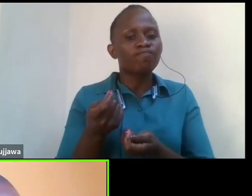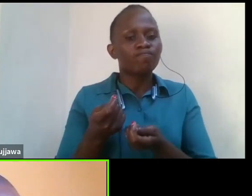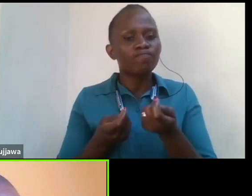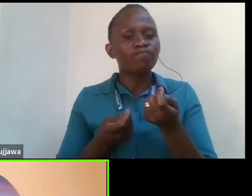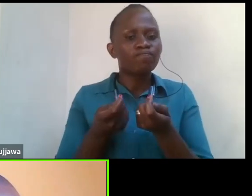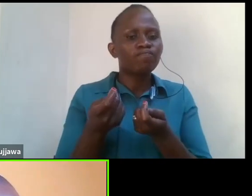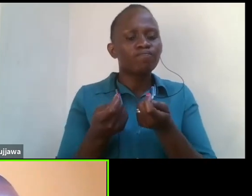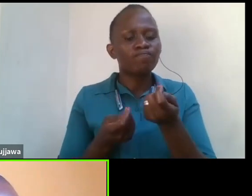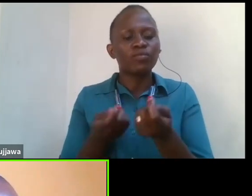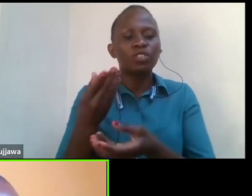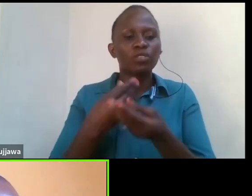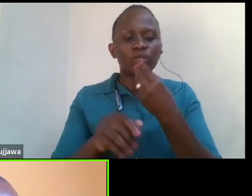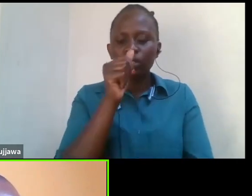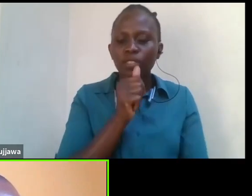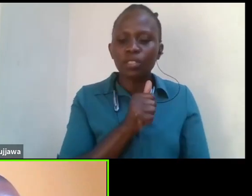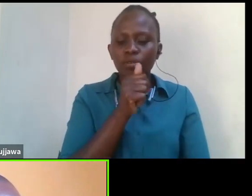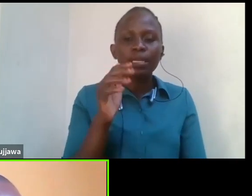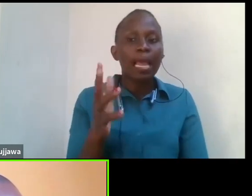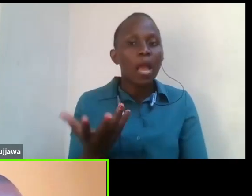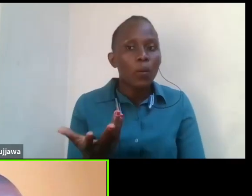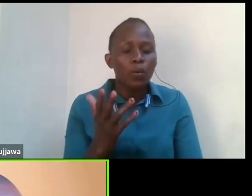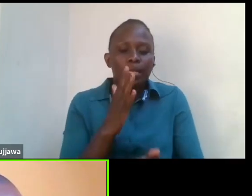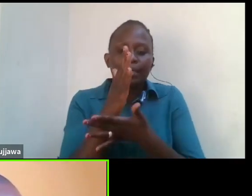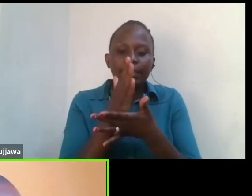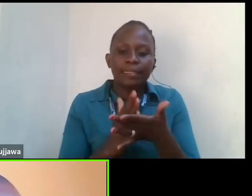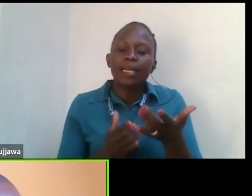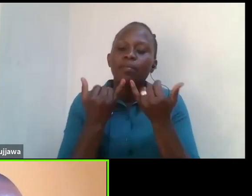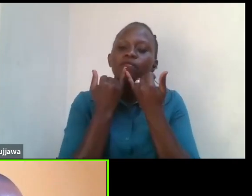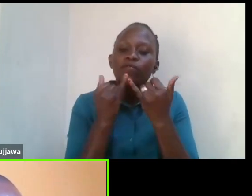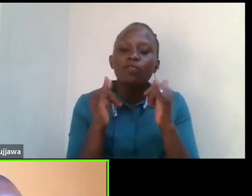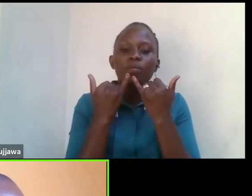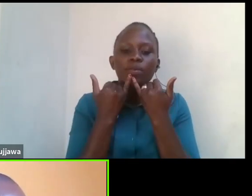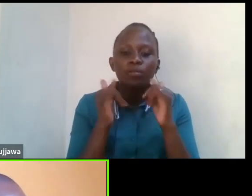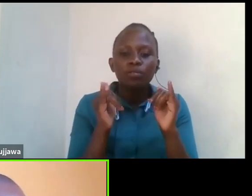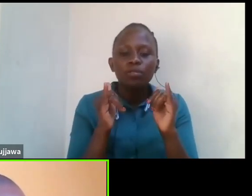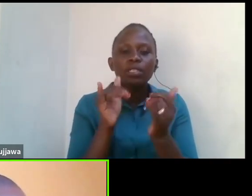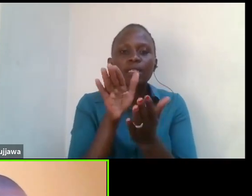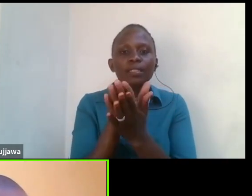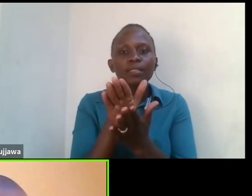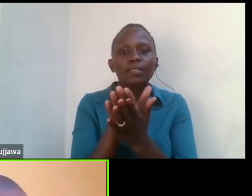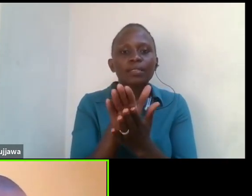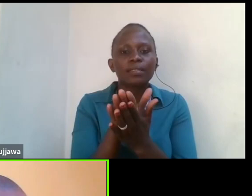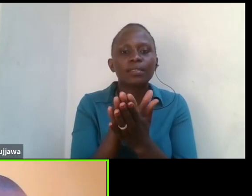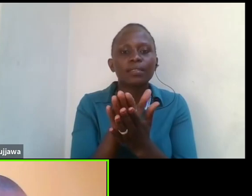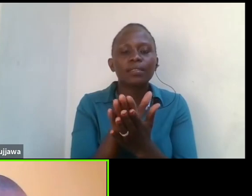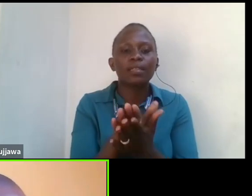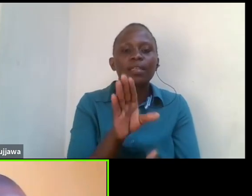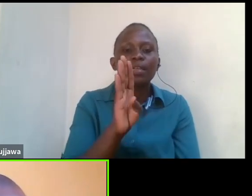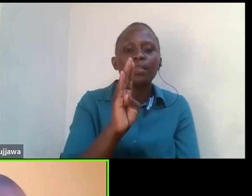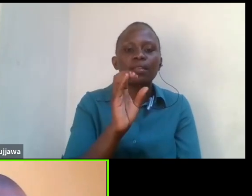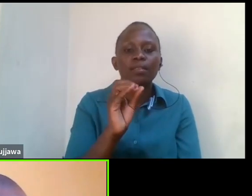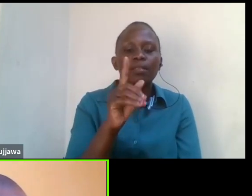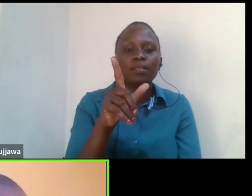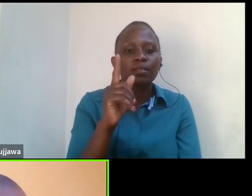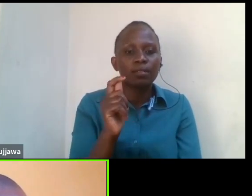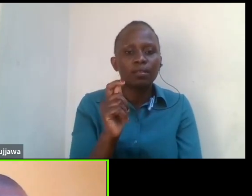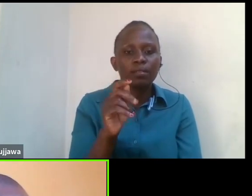trade secrets is that some of the information is kept in a vault, somewhere in a